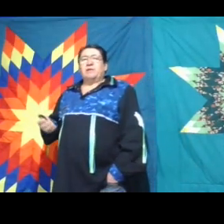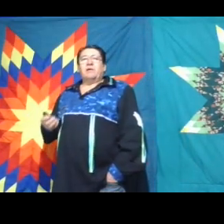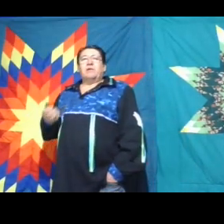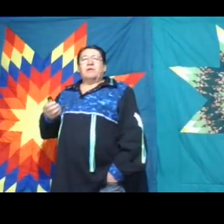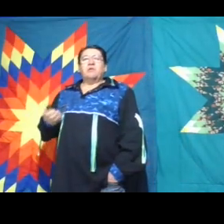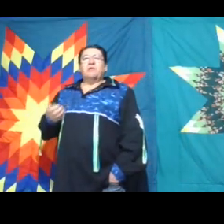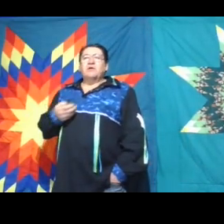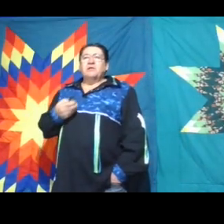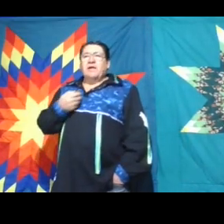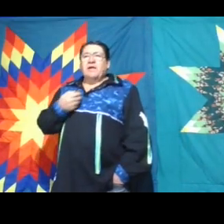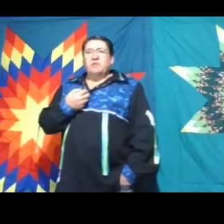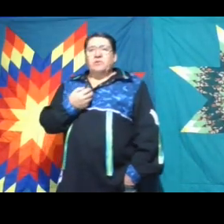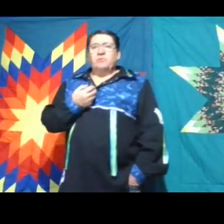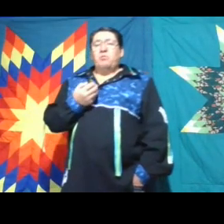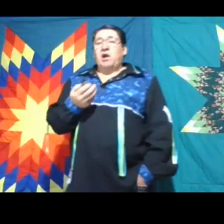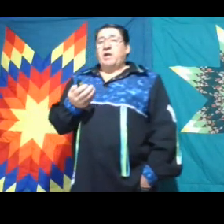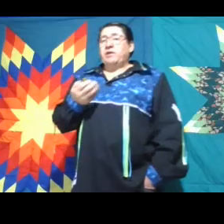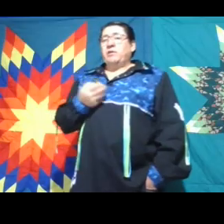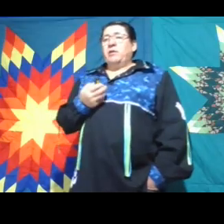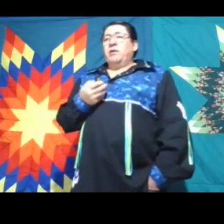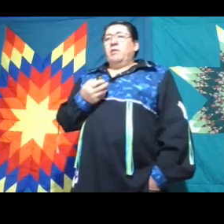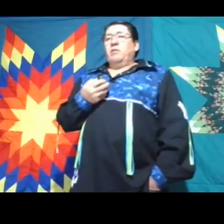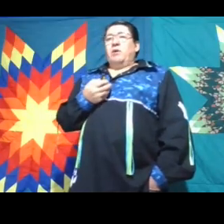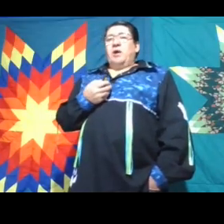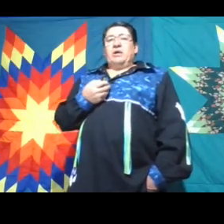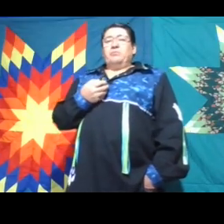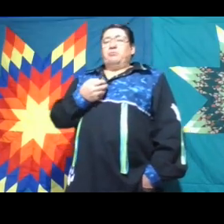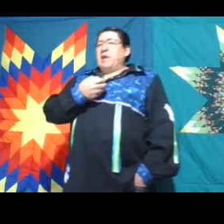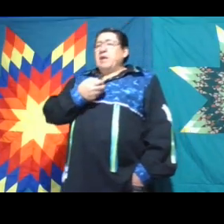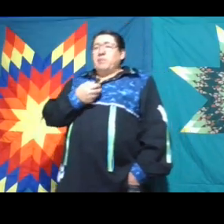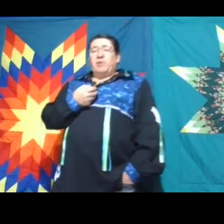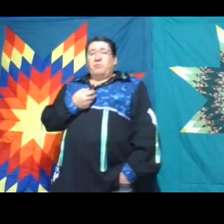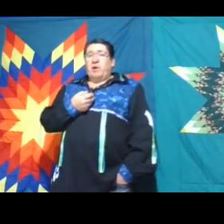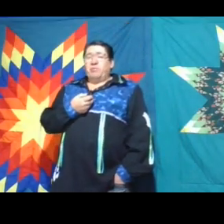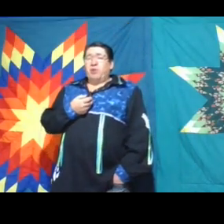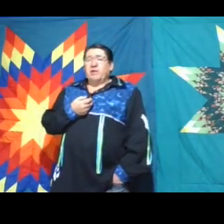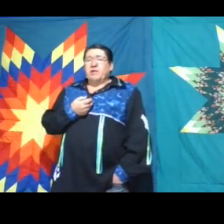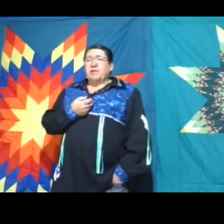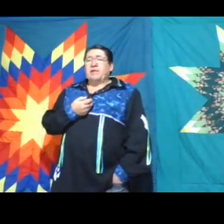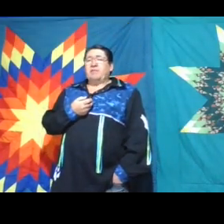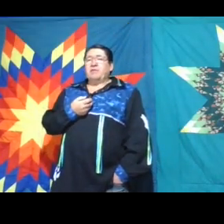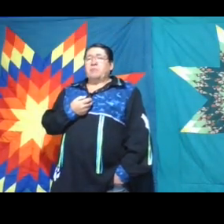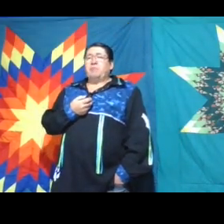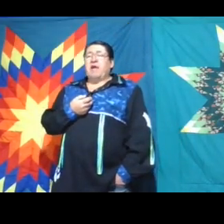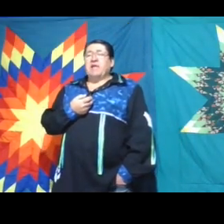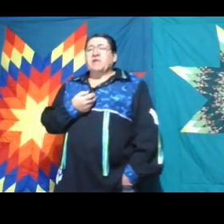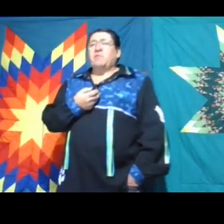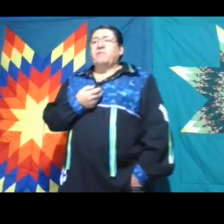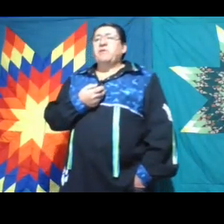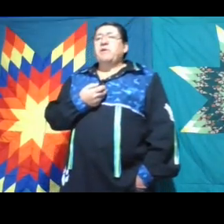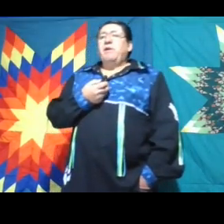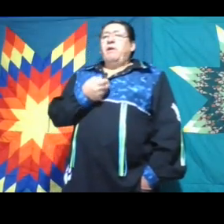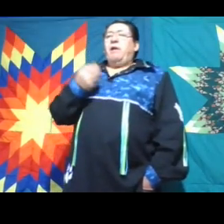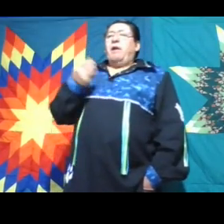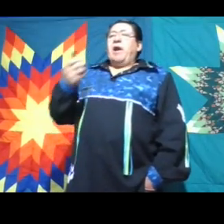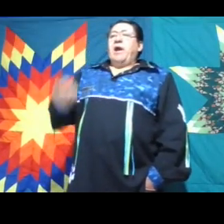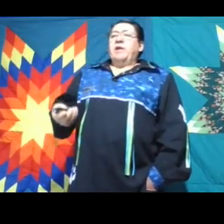projects. Pearl Oil Sands was my baby, one of my projects that I was managing